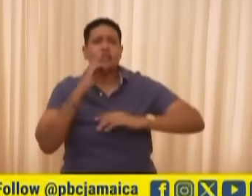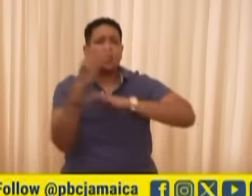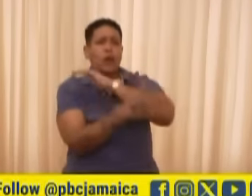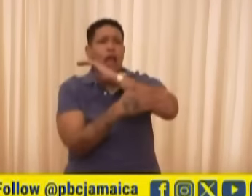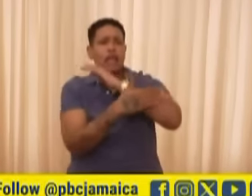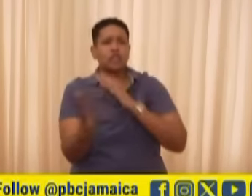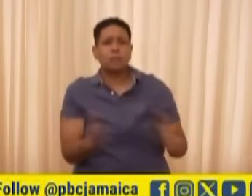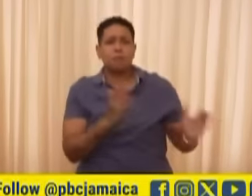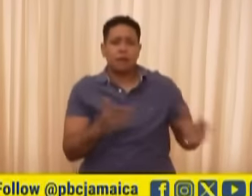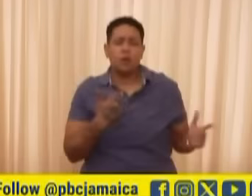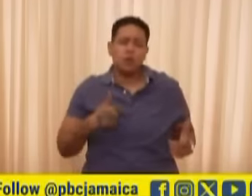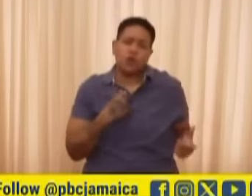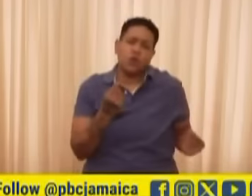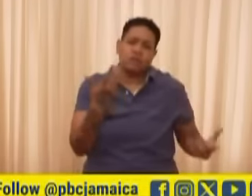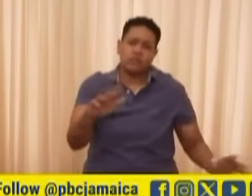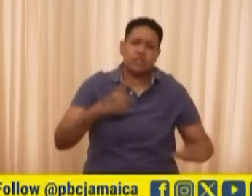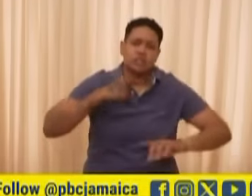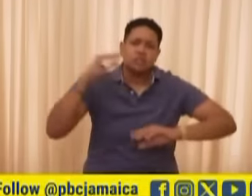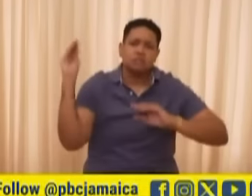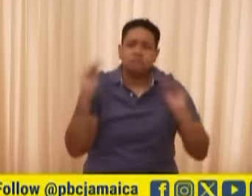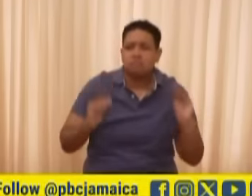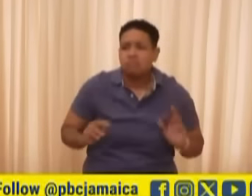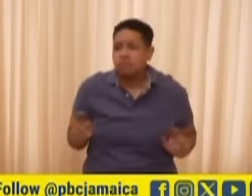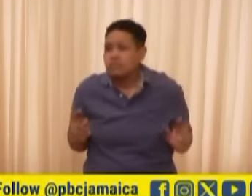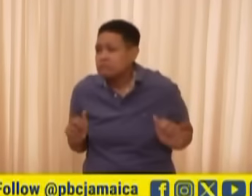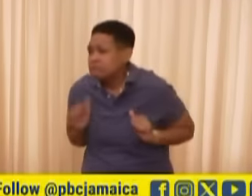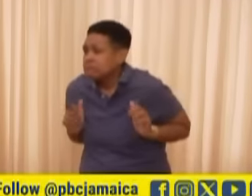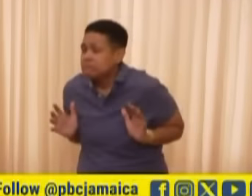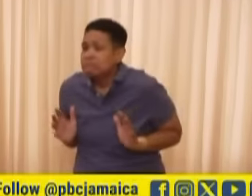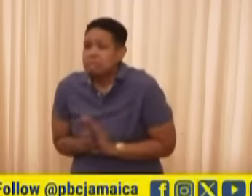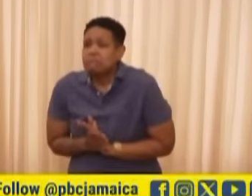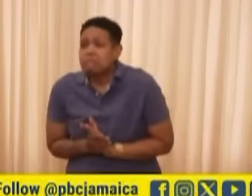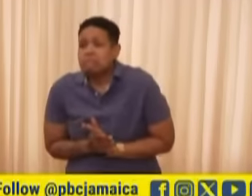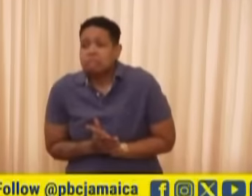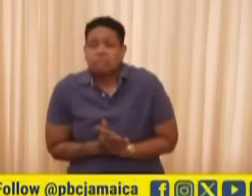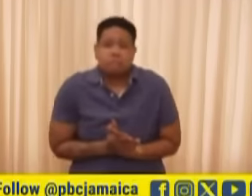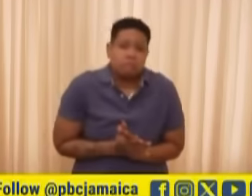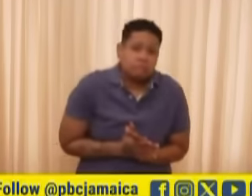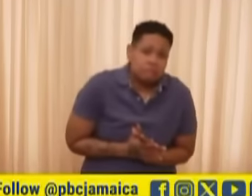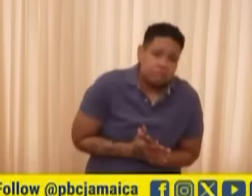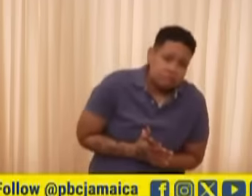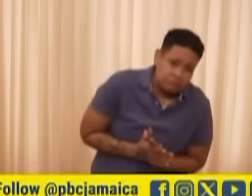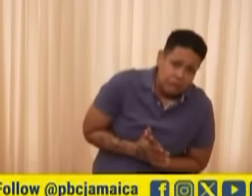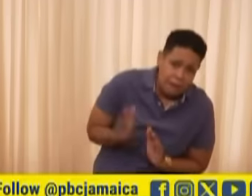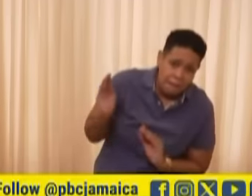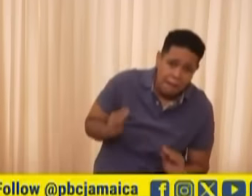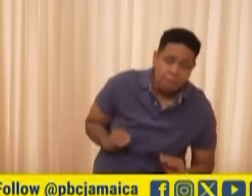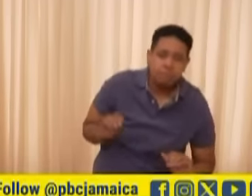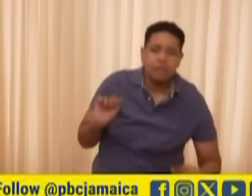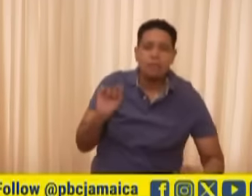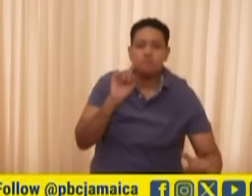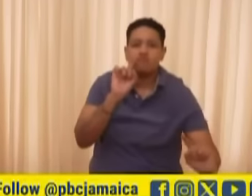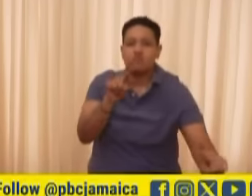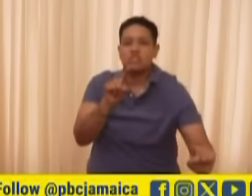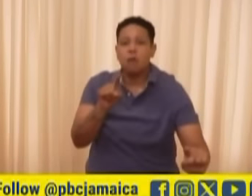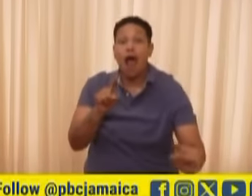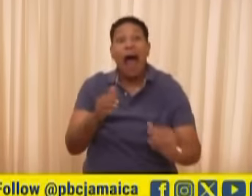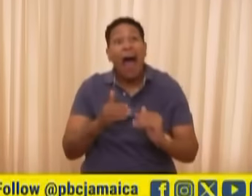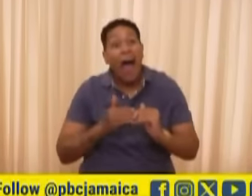national preparedness is to put everything in place to be able to respond the hour